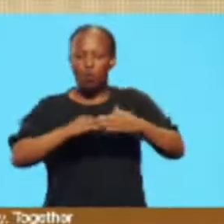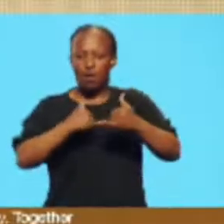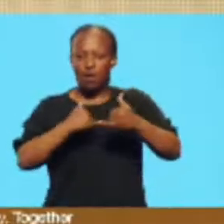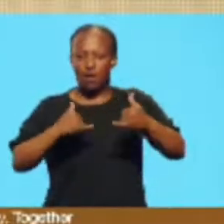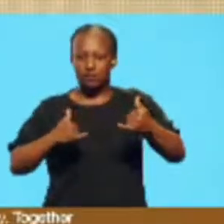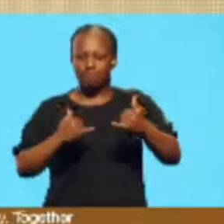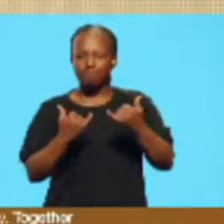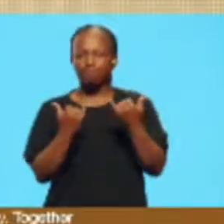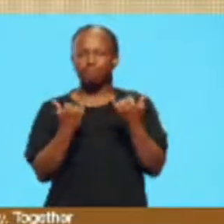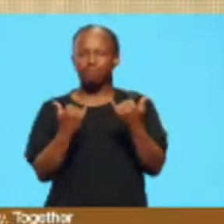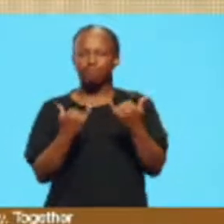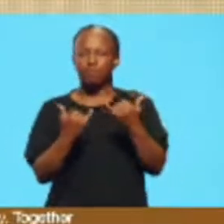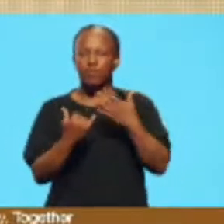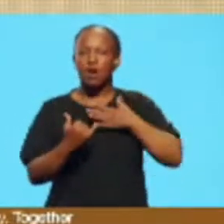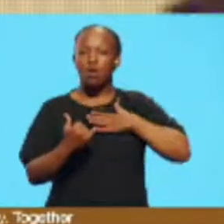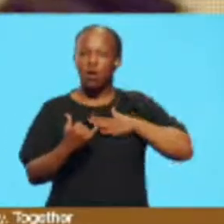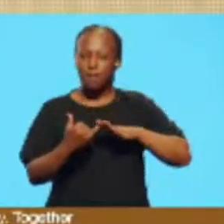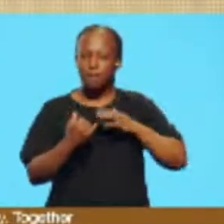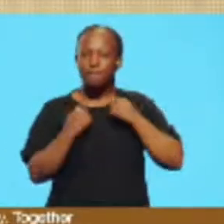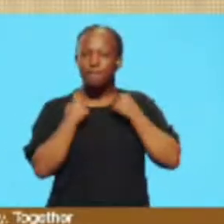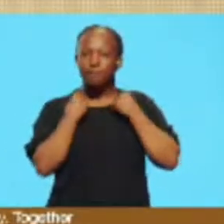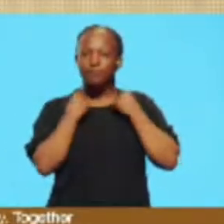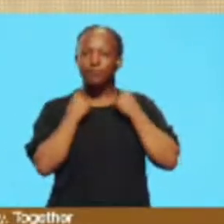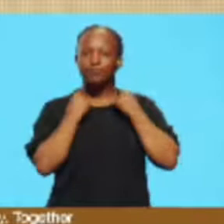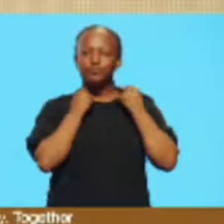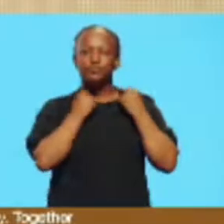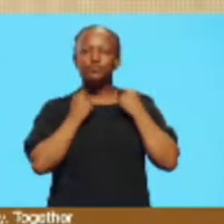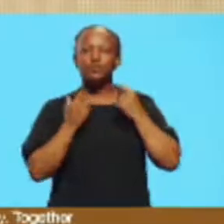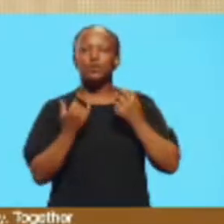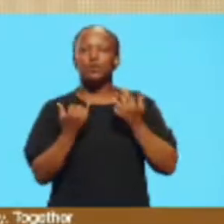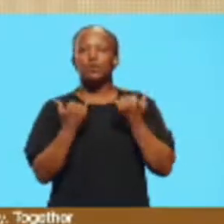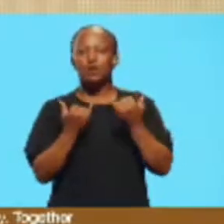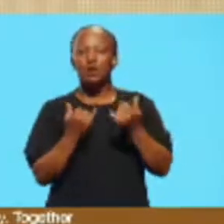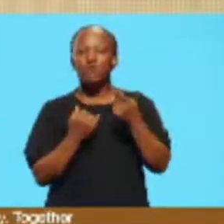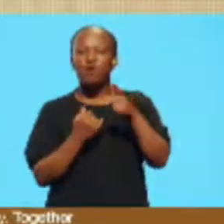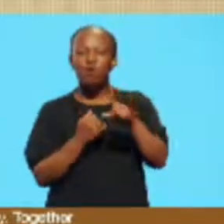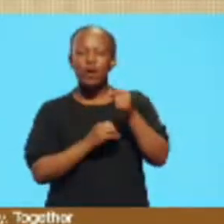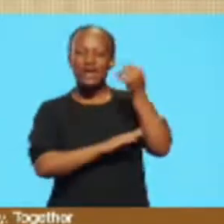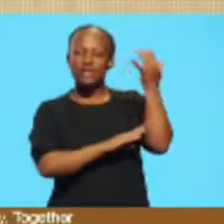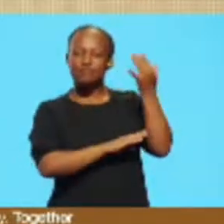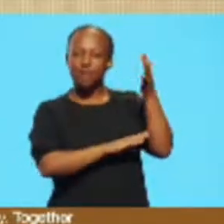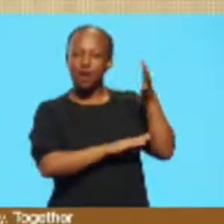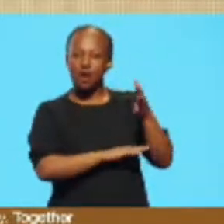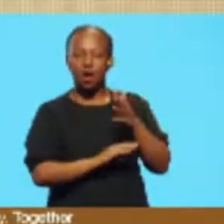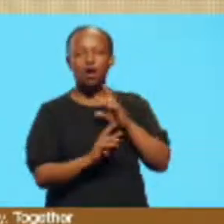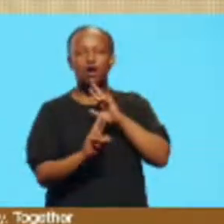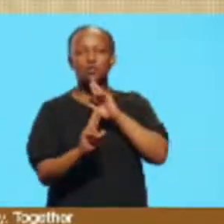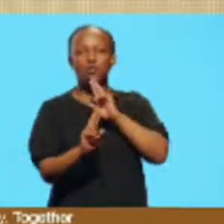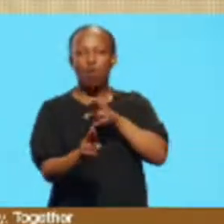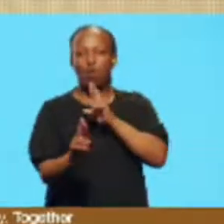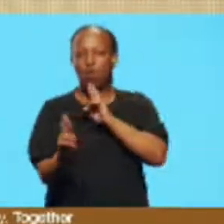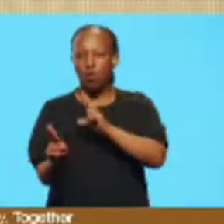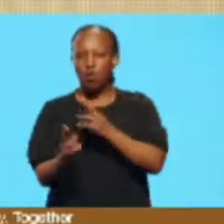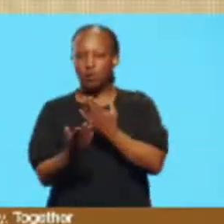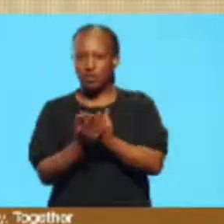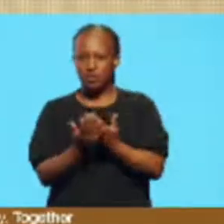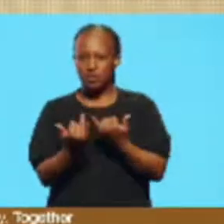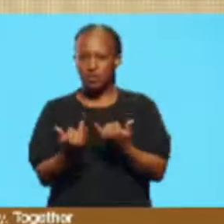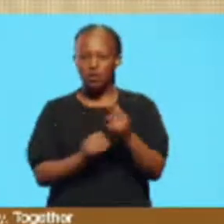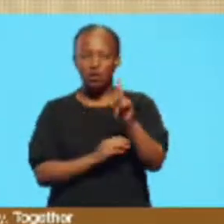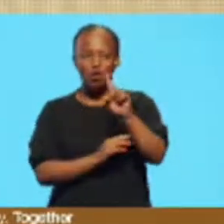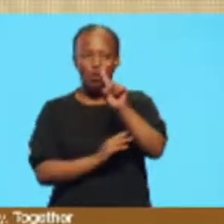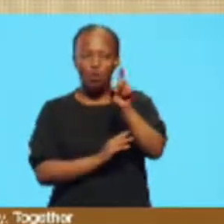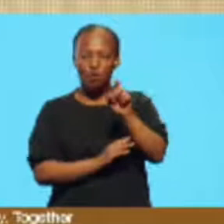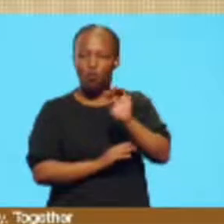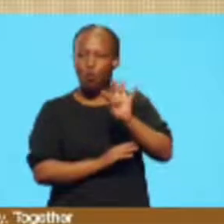I think I want to give to my two eminent speakers to respond as the 4 questions that have